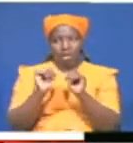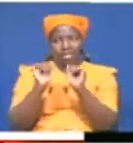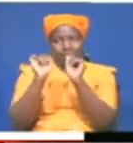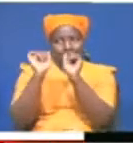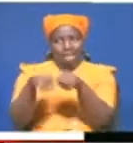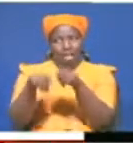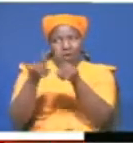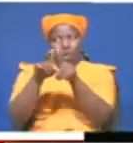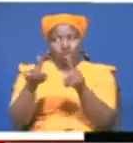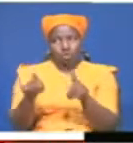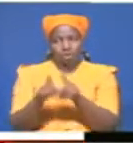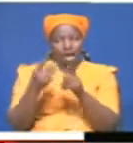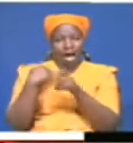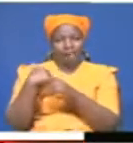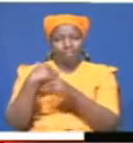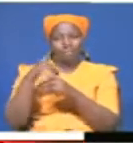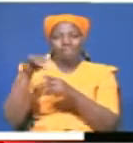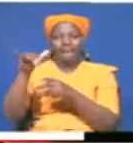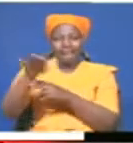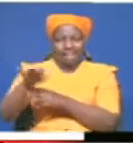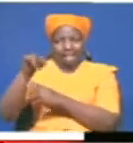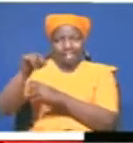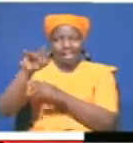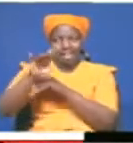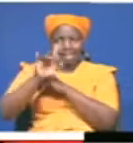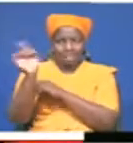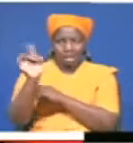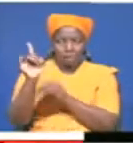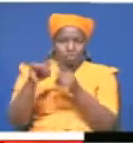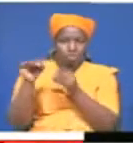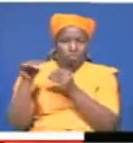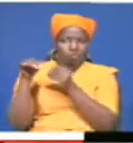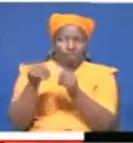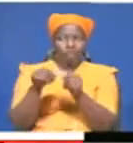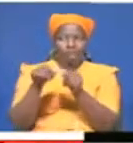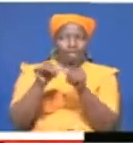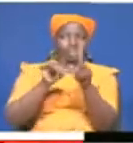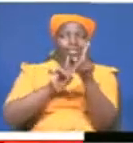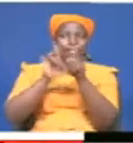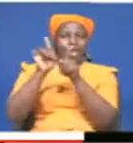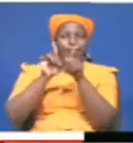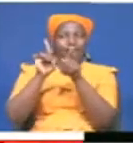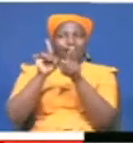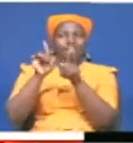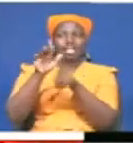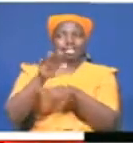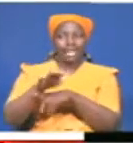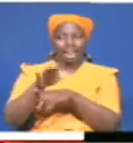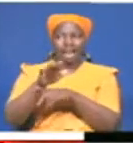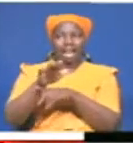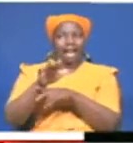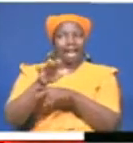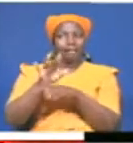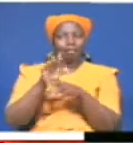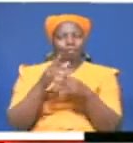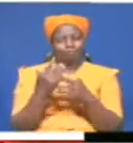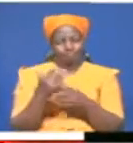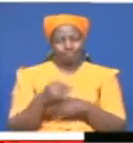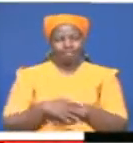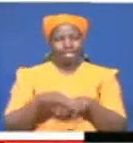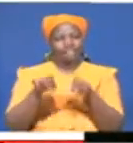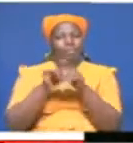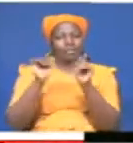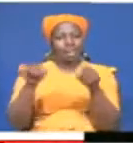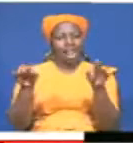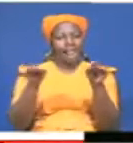have a hub here in Nairobi to address the interior of the safari destination. And even this, they can crisscross between the